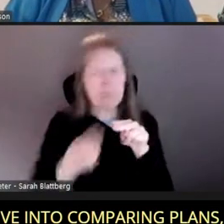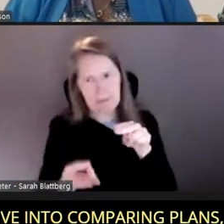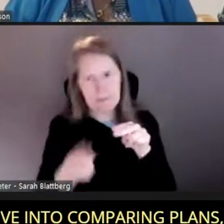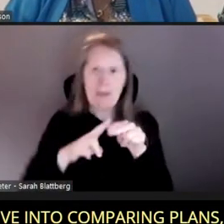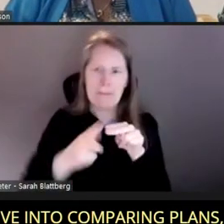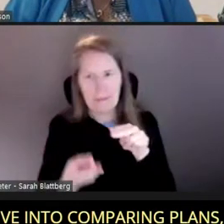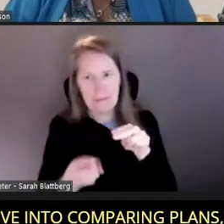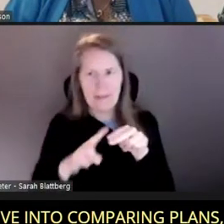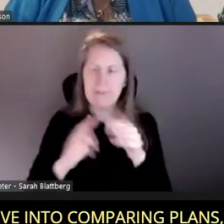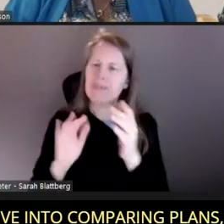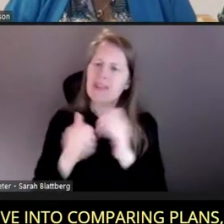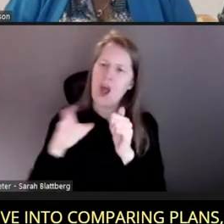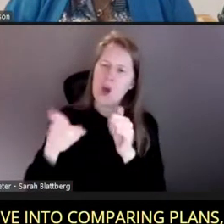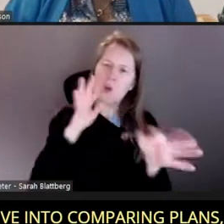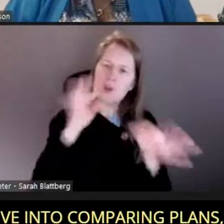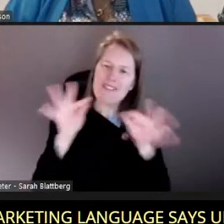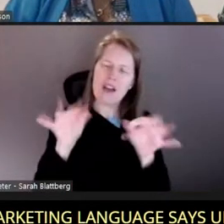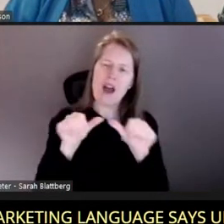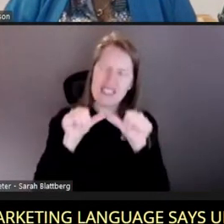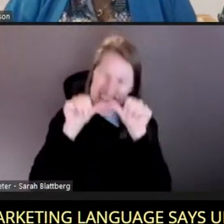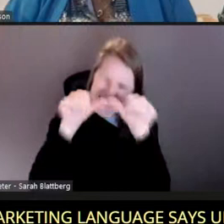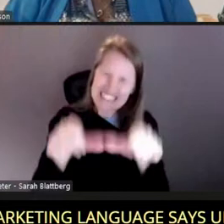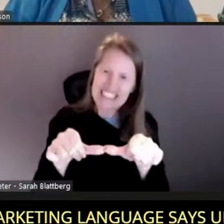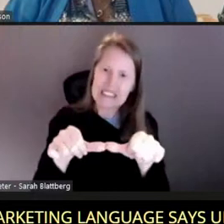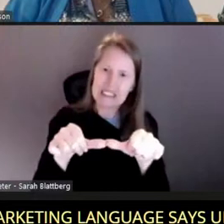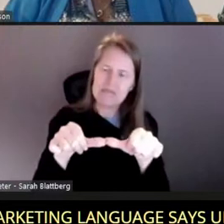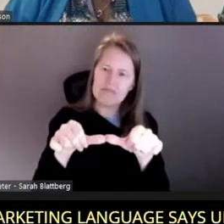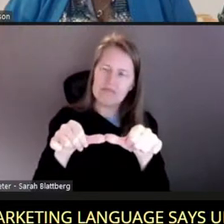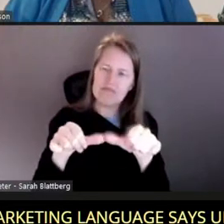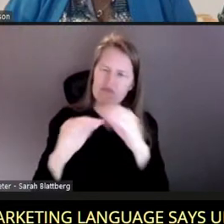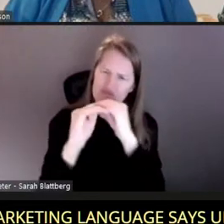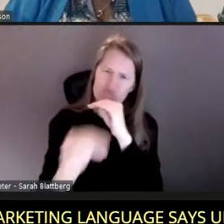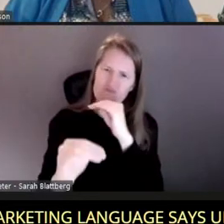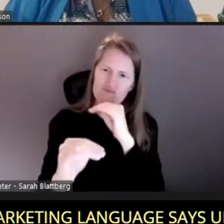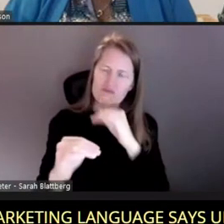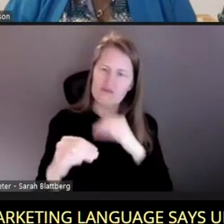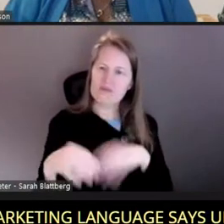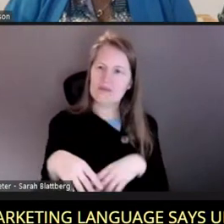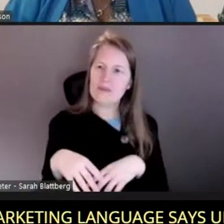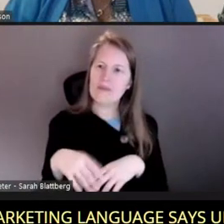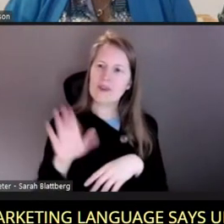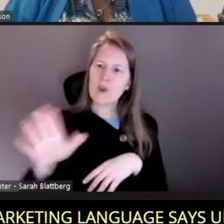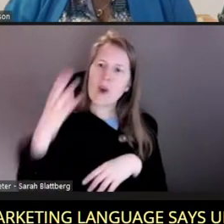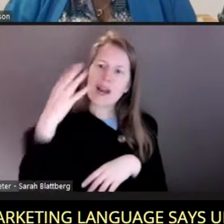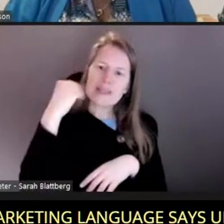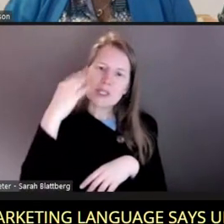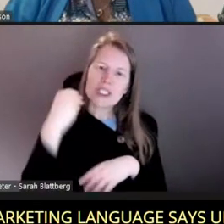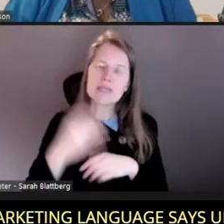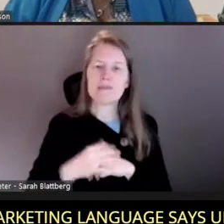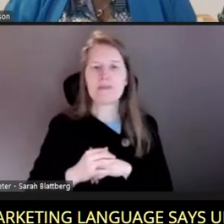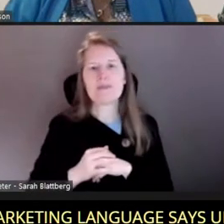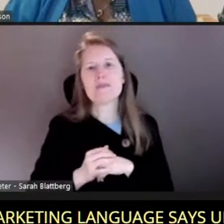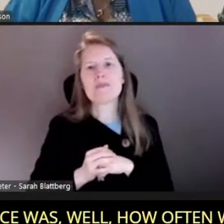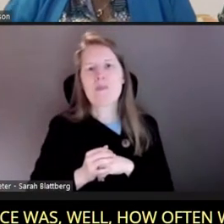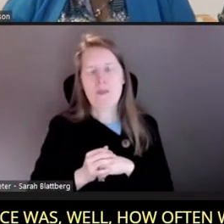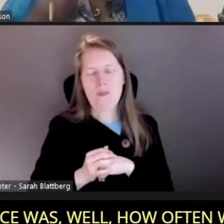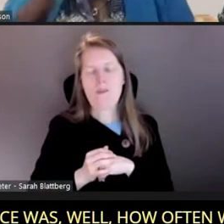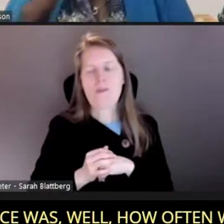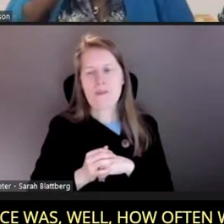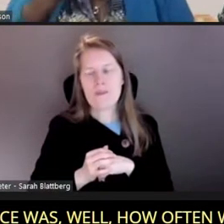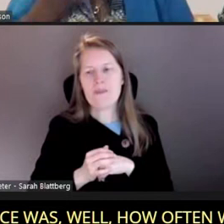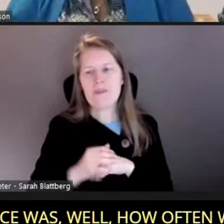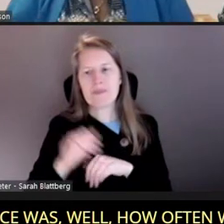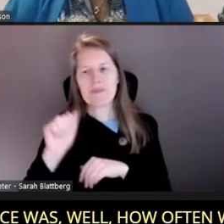process? So how do you define, I think, consistency within your shopping experience? Yeah, for me, it was